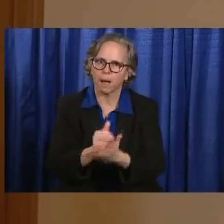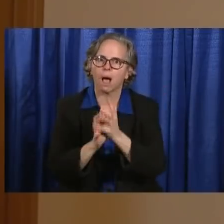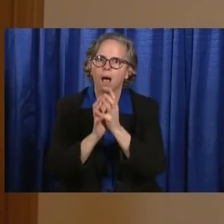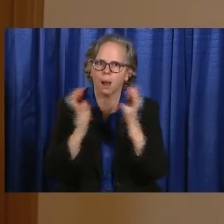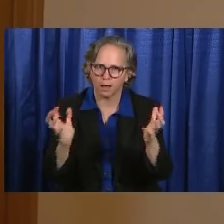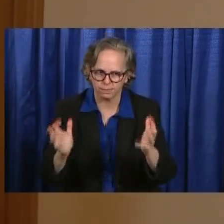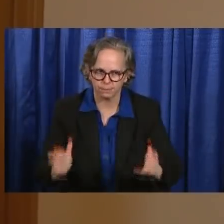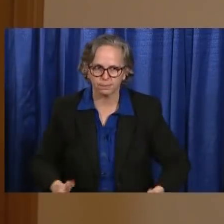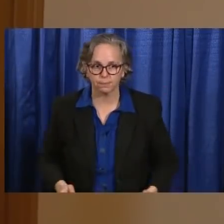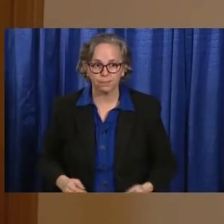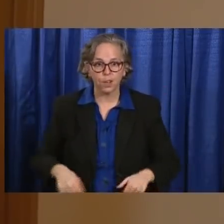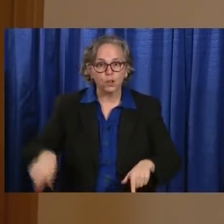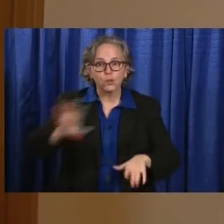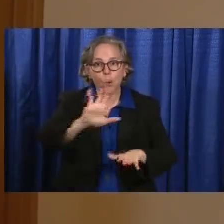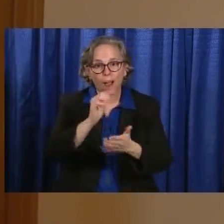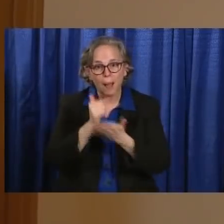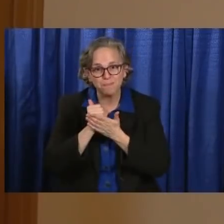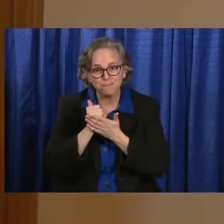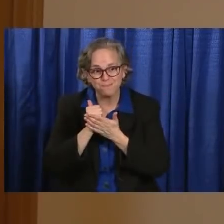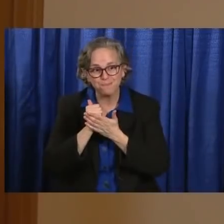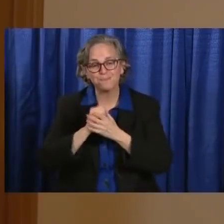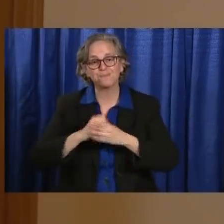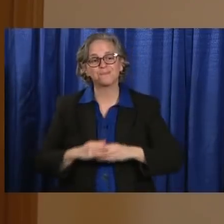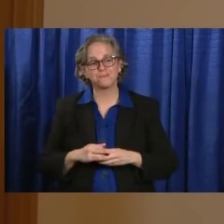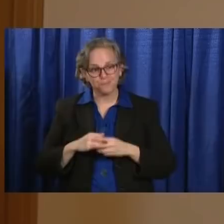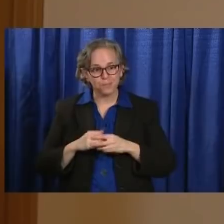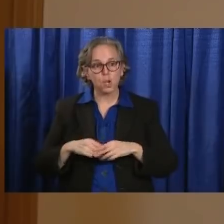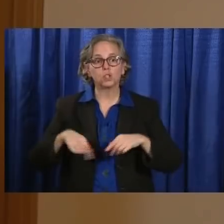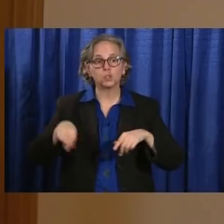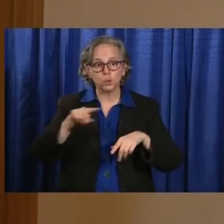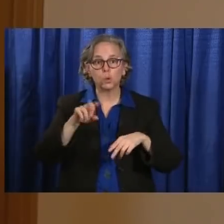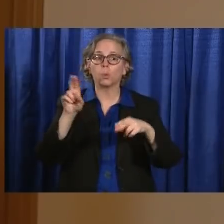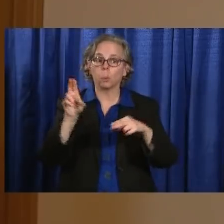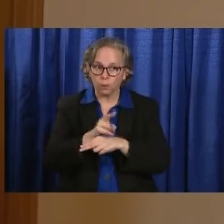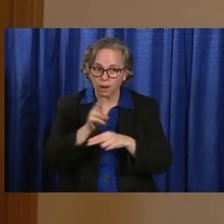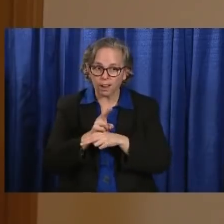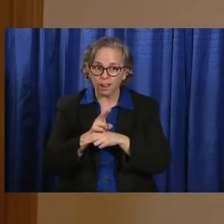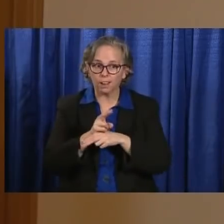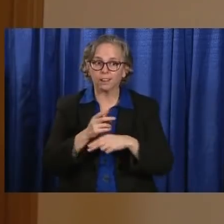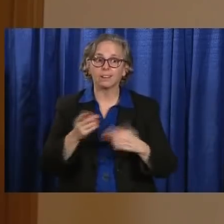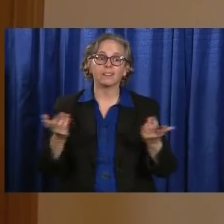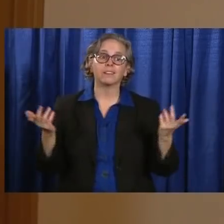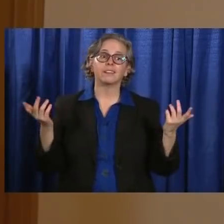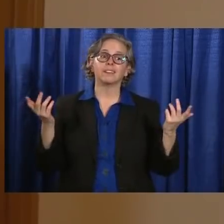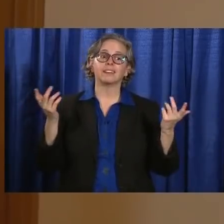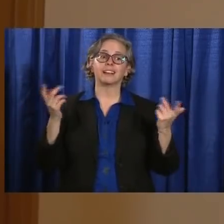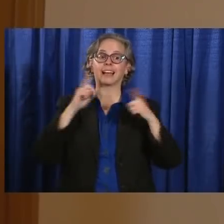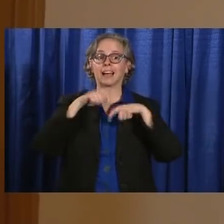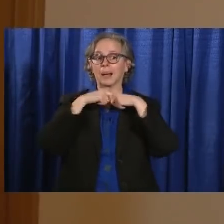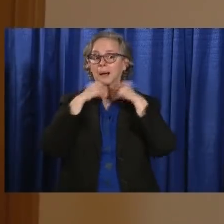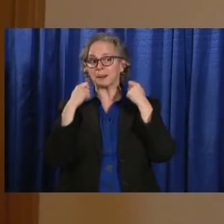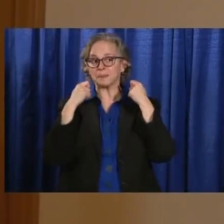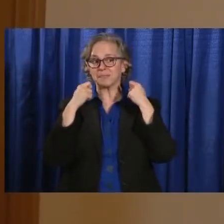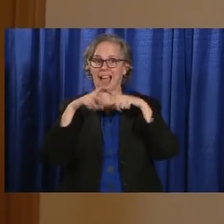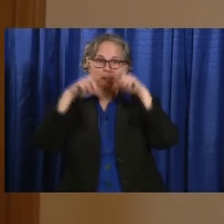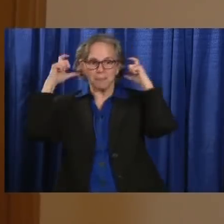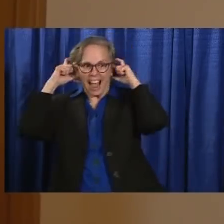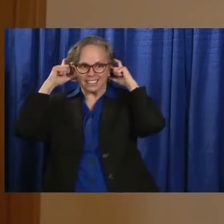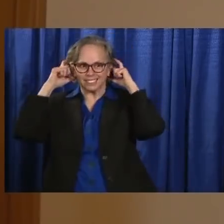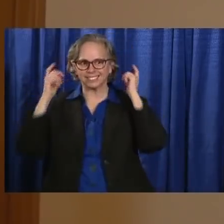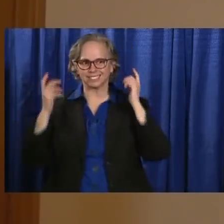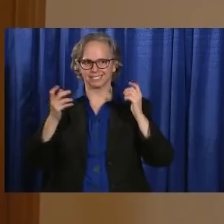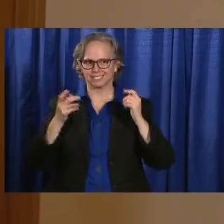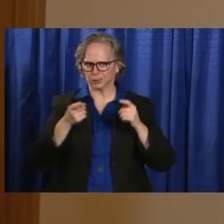Ohio. I need you to wear both the cape and the mask now. You're definitely a